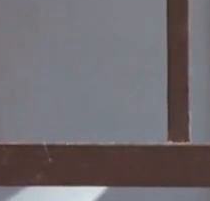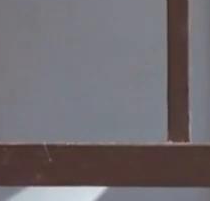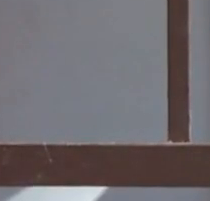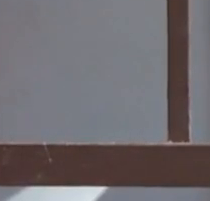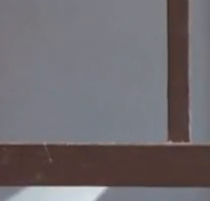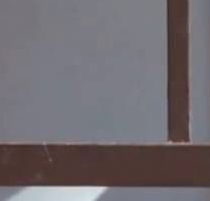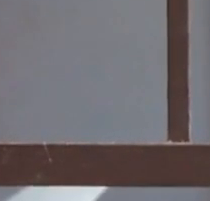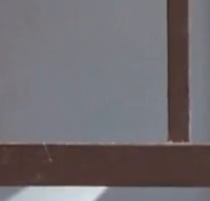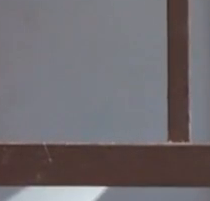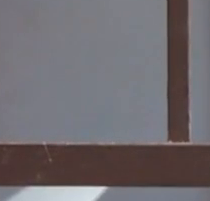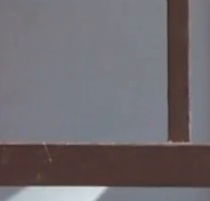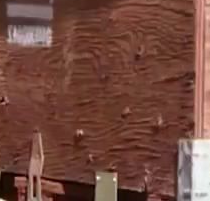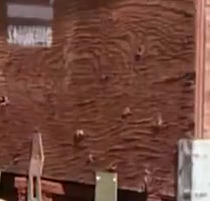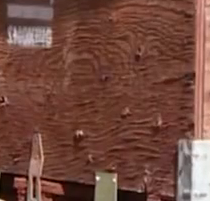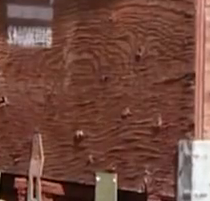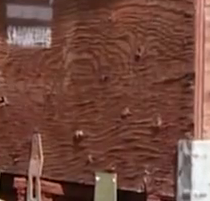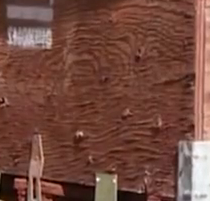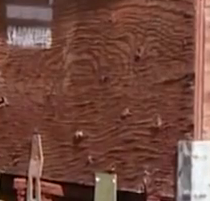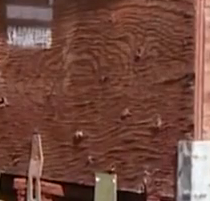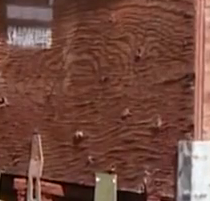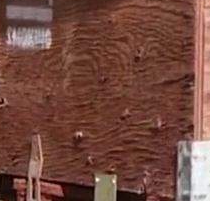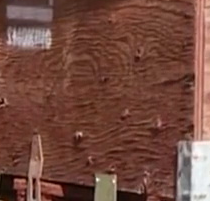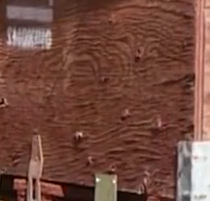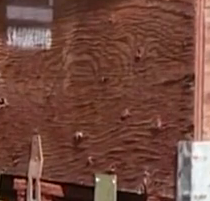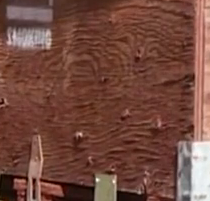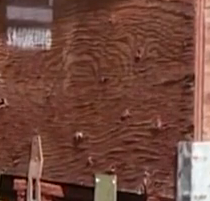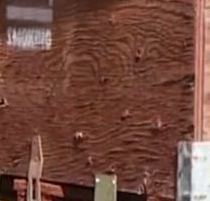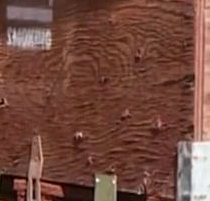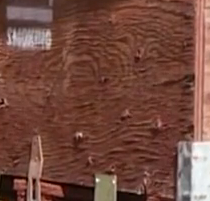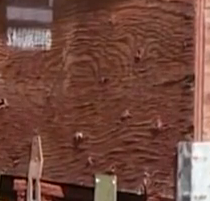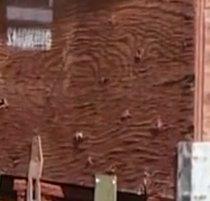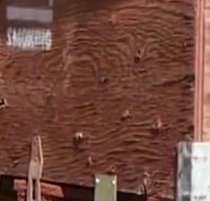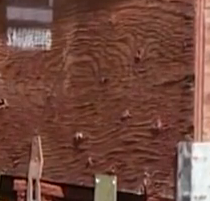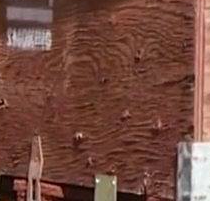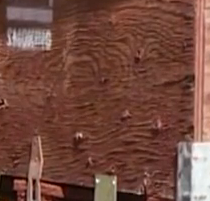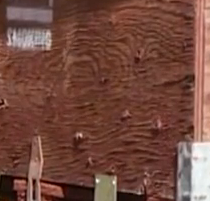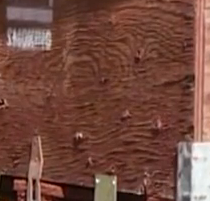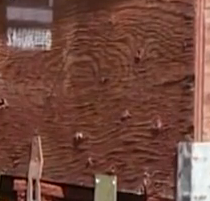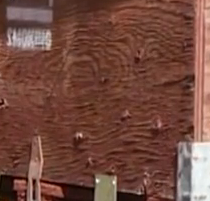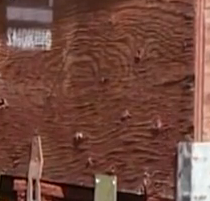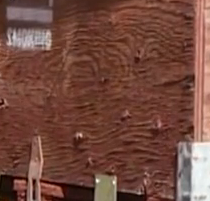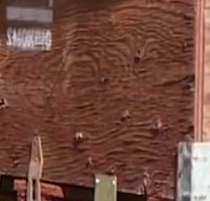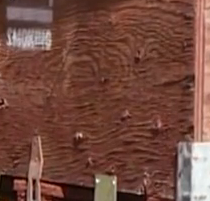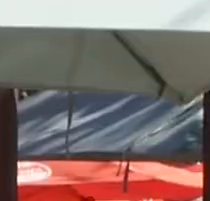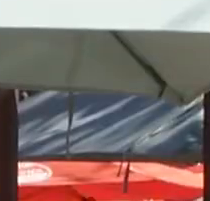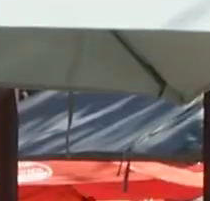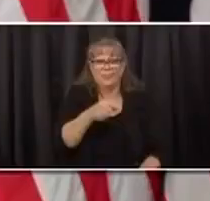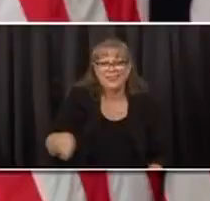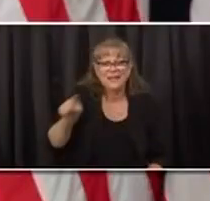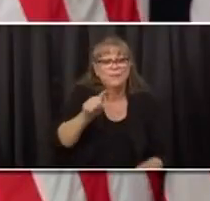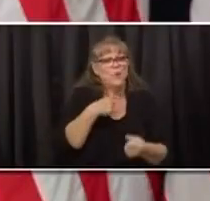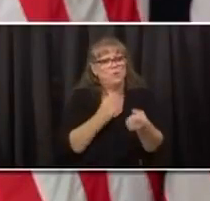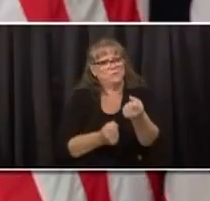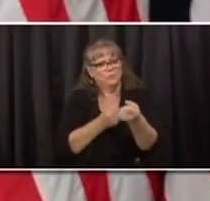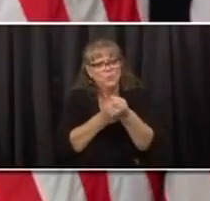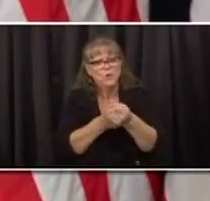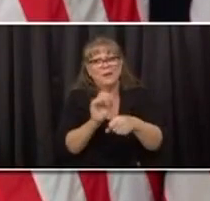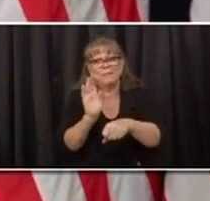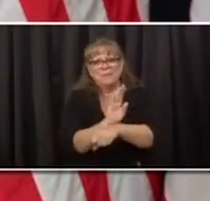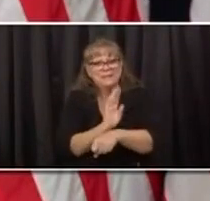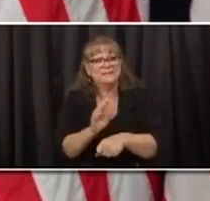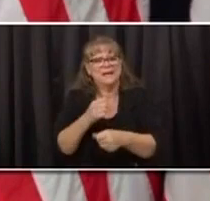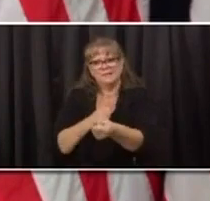and pledge to match up to another $250,000 for other donations. We want